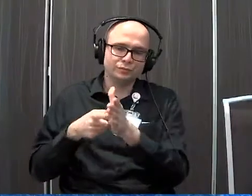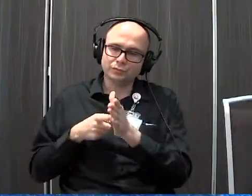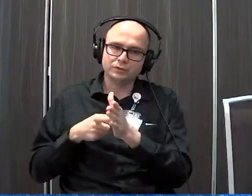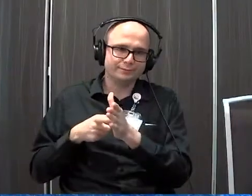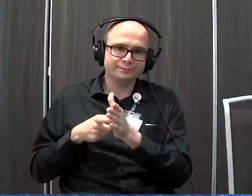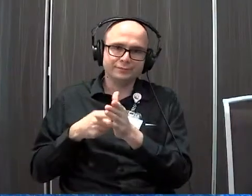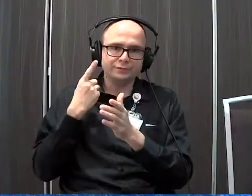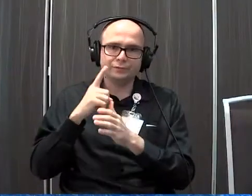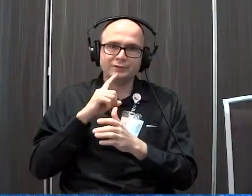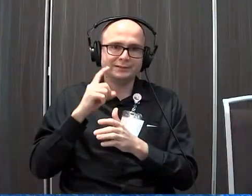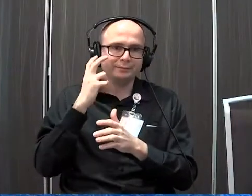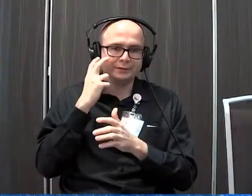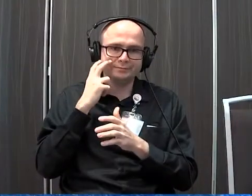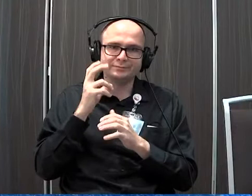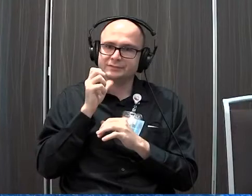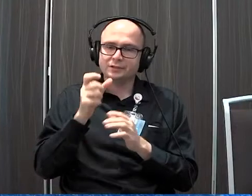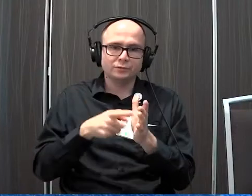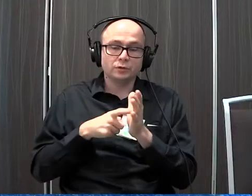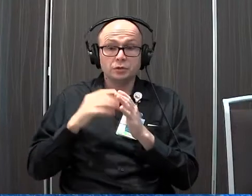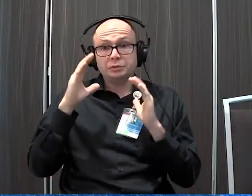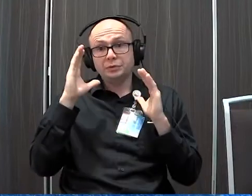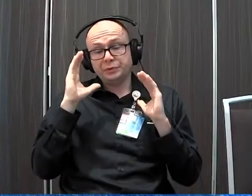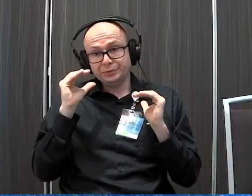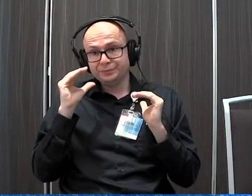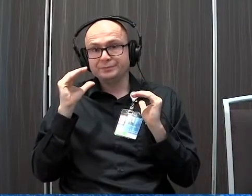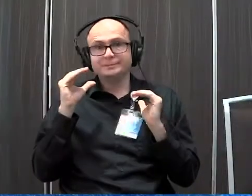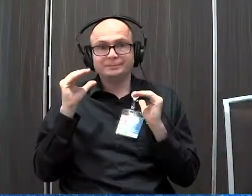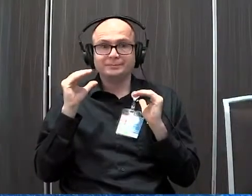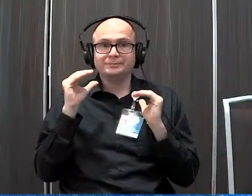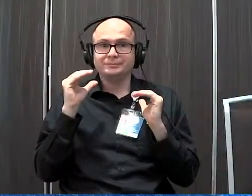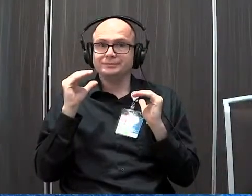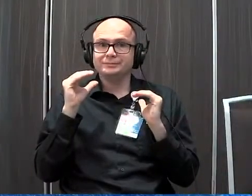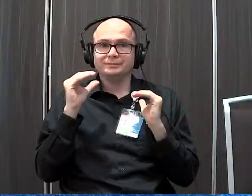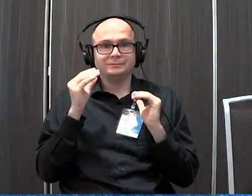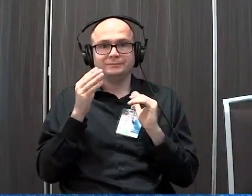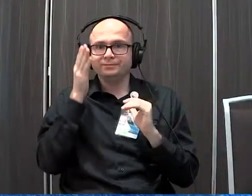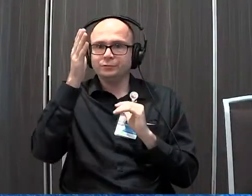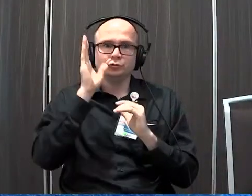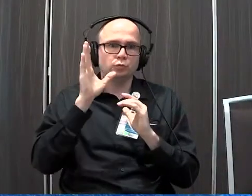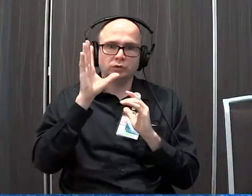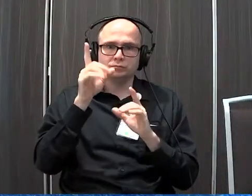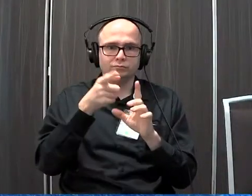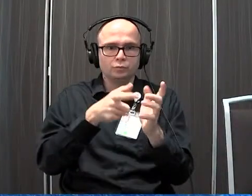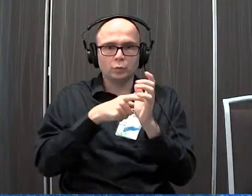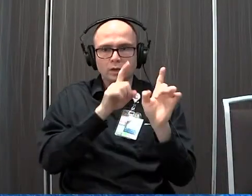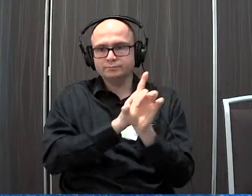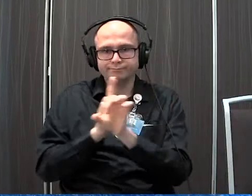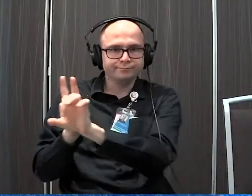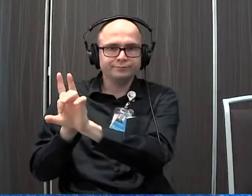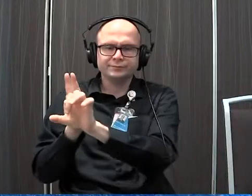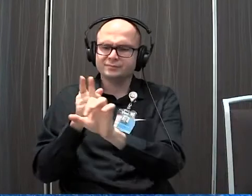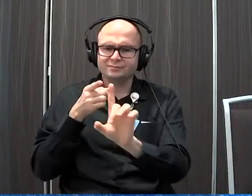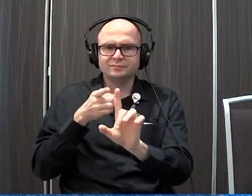students who are deafblind. Hopefully at some point they will be, because they are just such an important